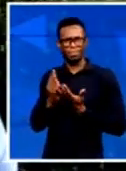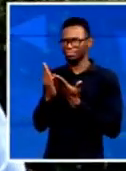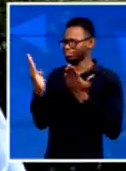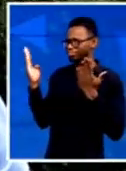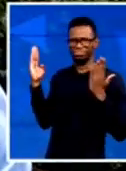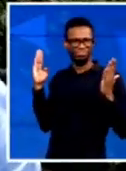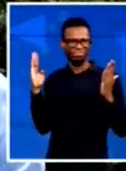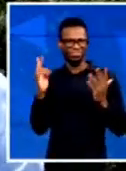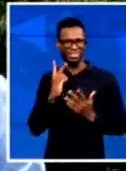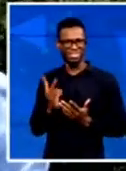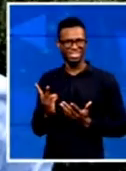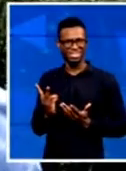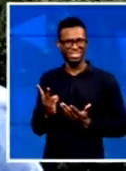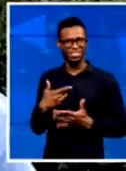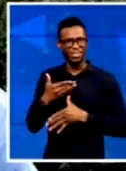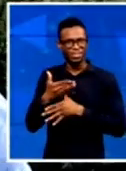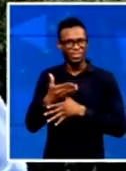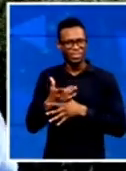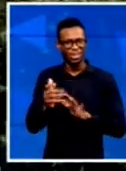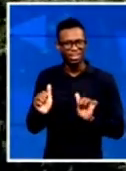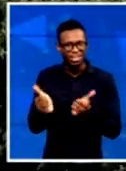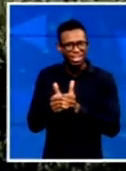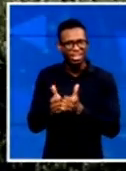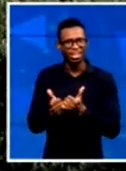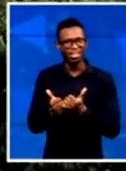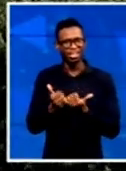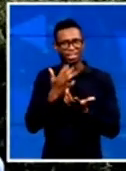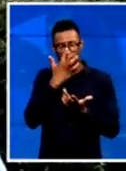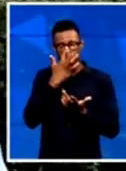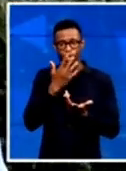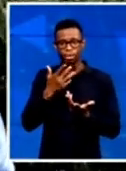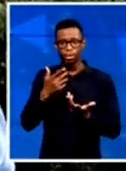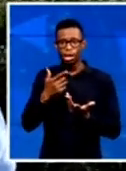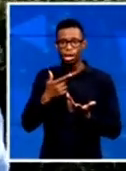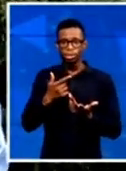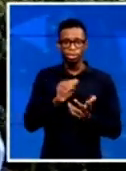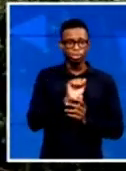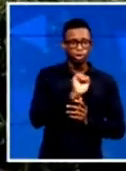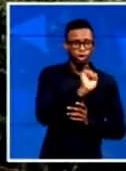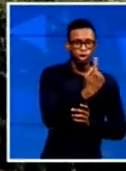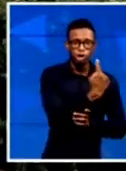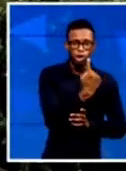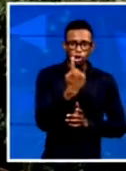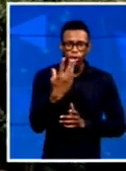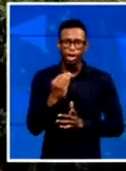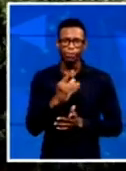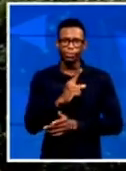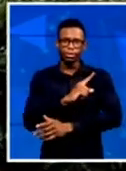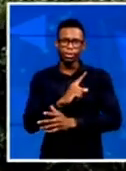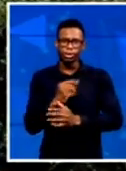well together. We all have our key strengths, and so everybody knows what they're doing. Everybody contributes where